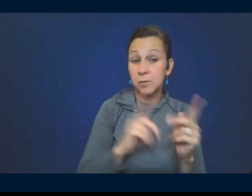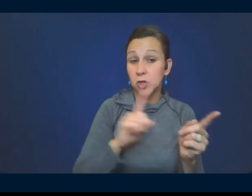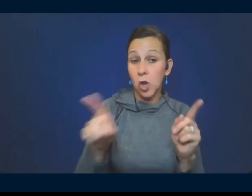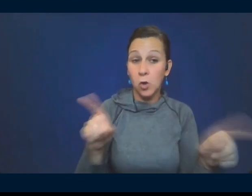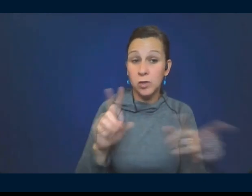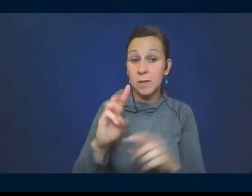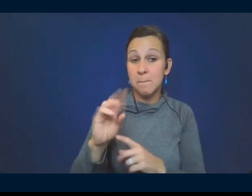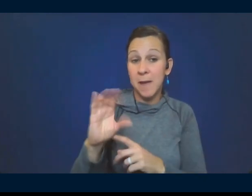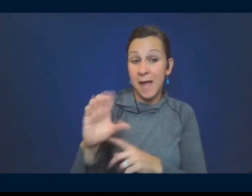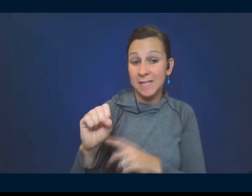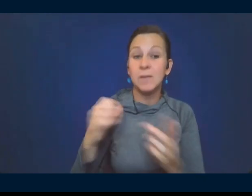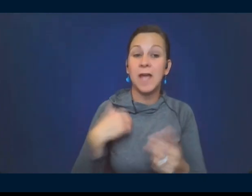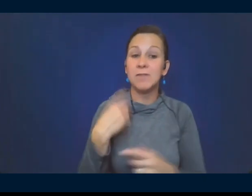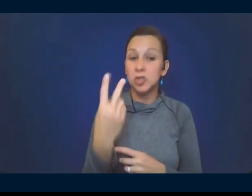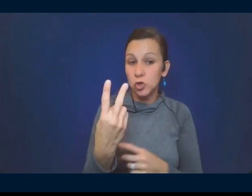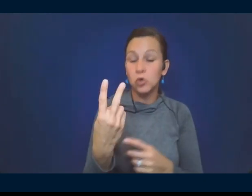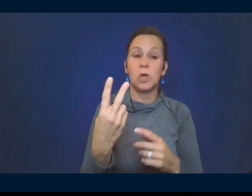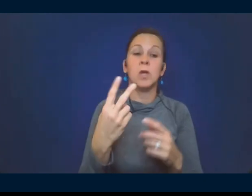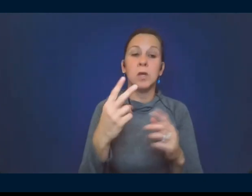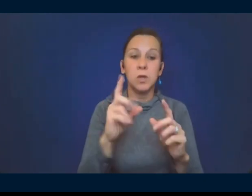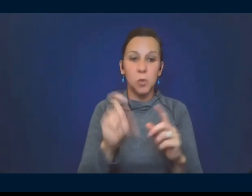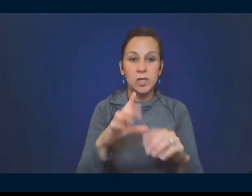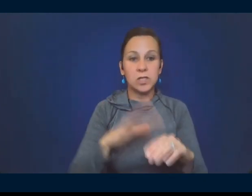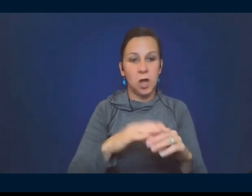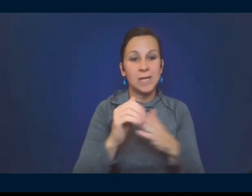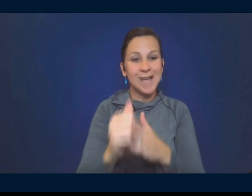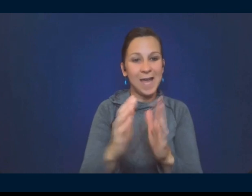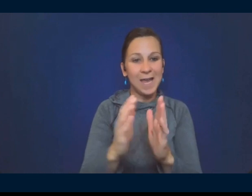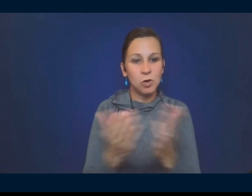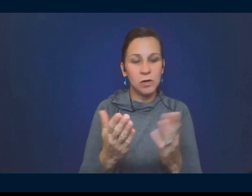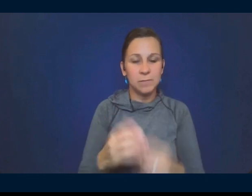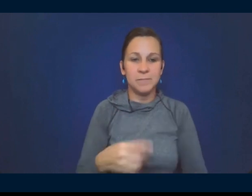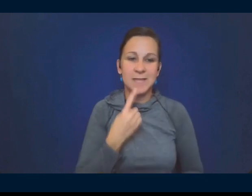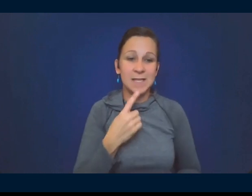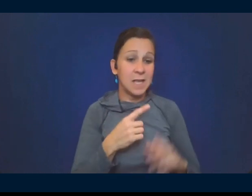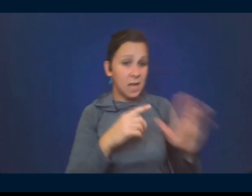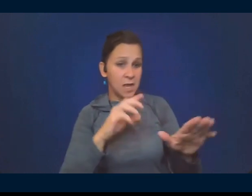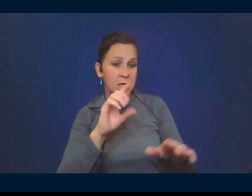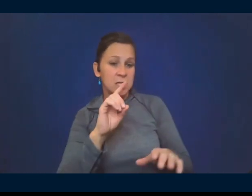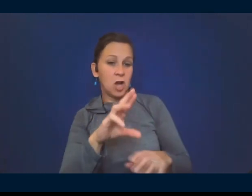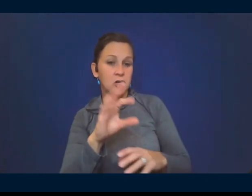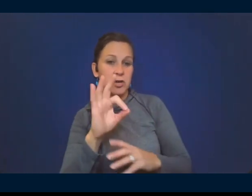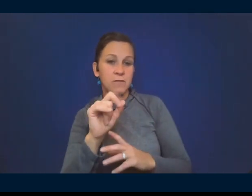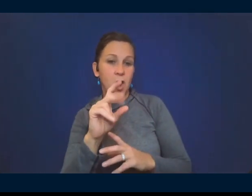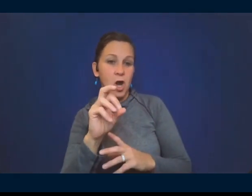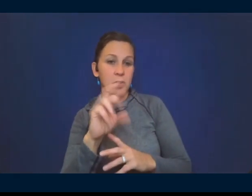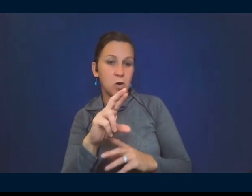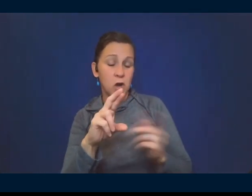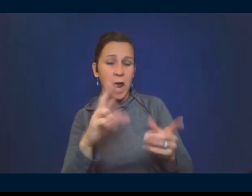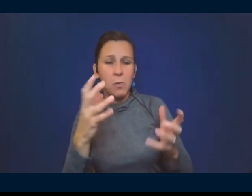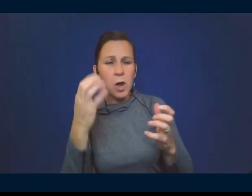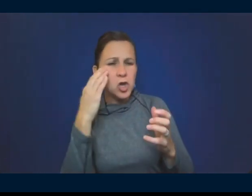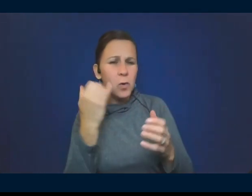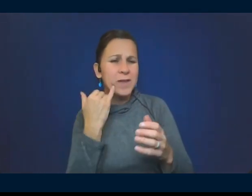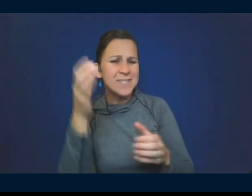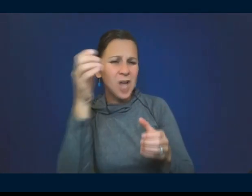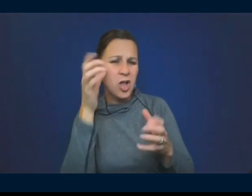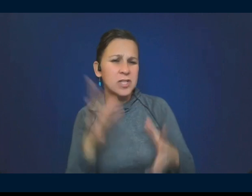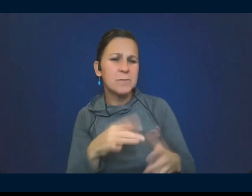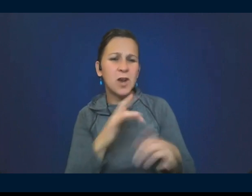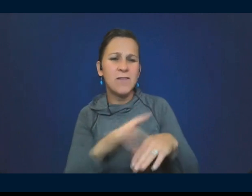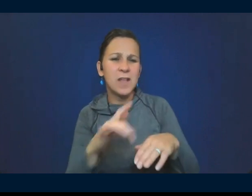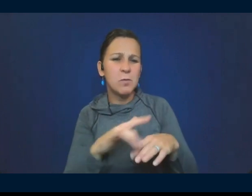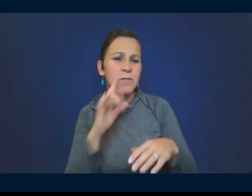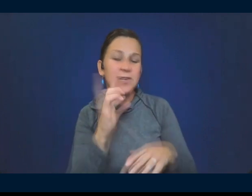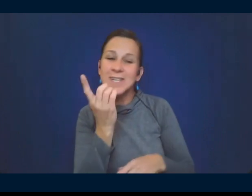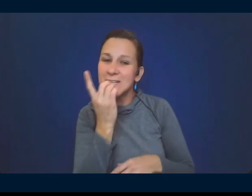2 questions on Guidebook. Hello, this question is for Dr. Farmer. I would like to know if scholarships are available for dental schools.